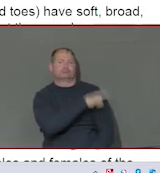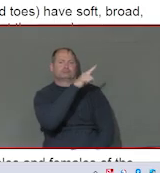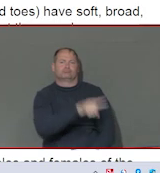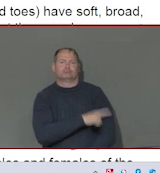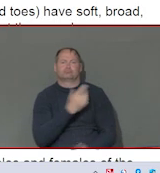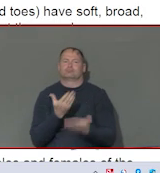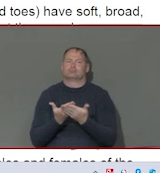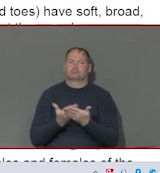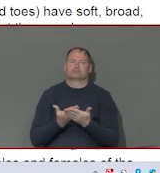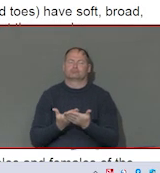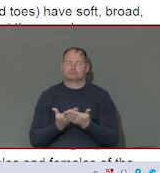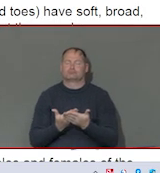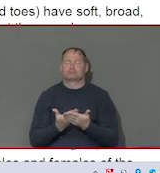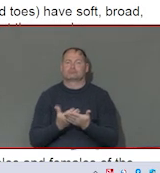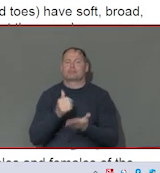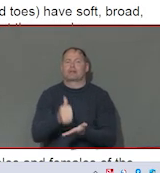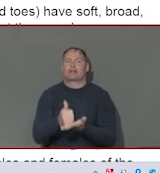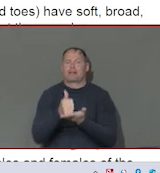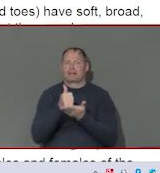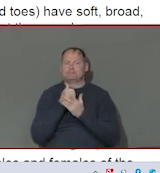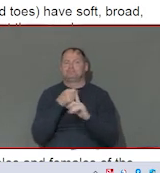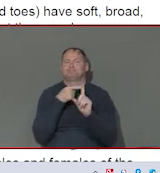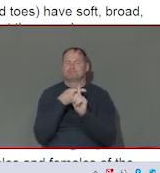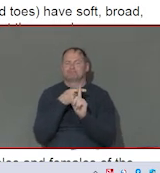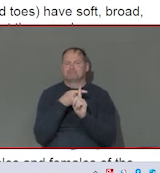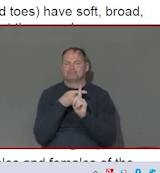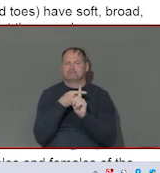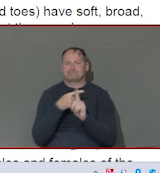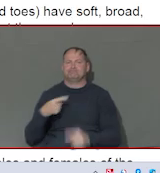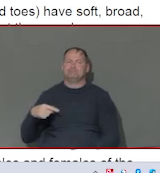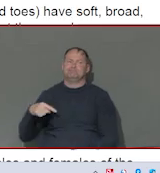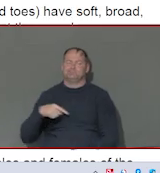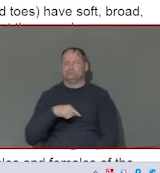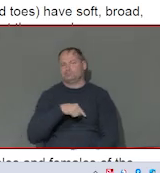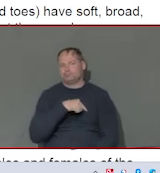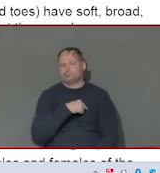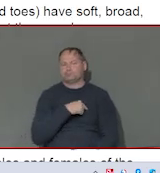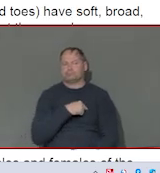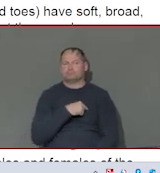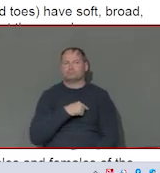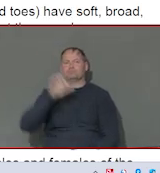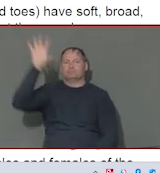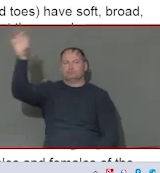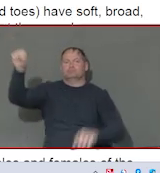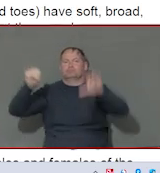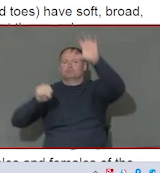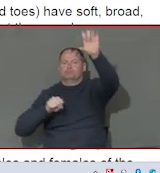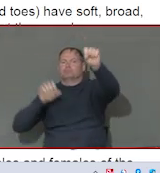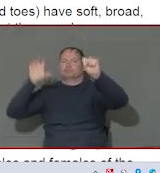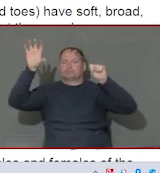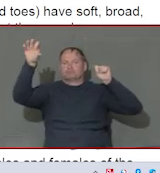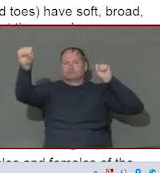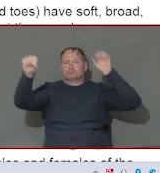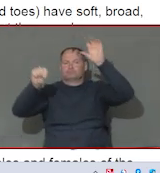arms, it gives us an advantage for us to be able to swing from the branches and also